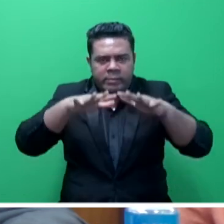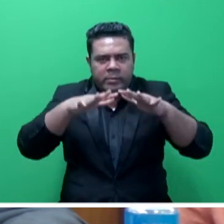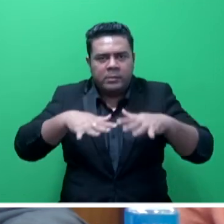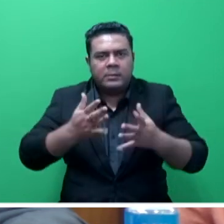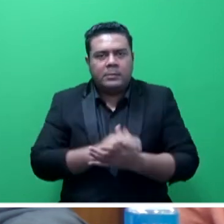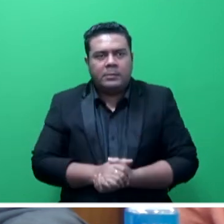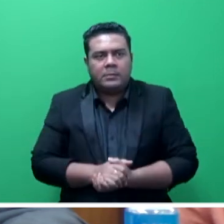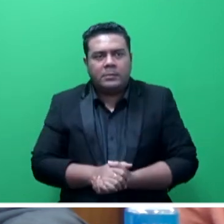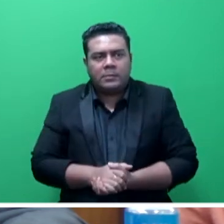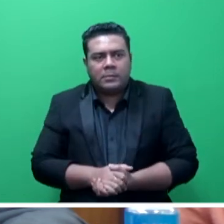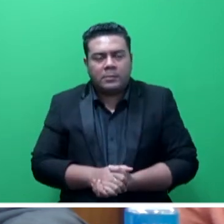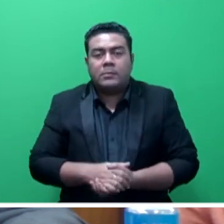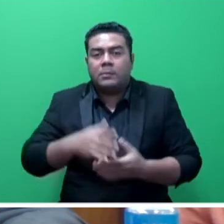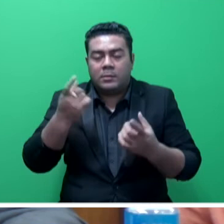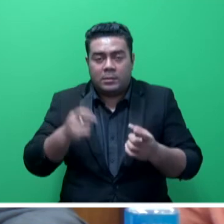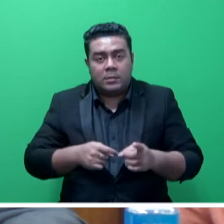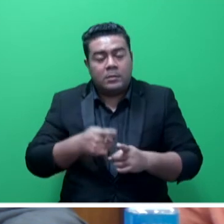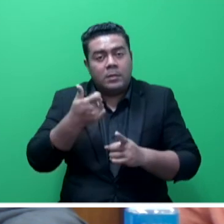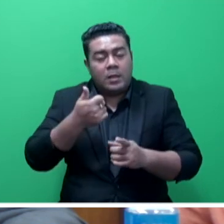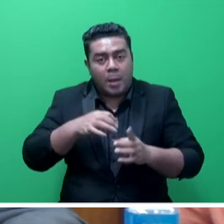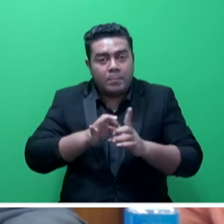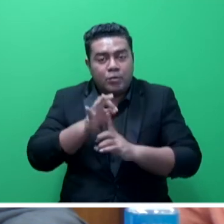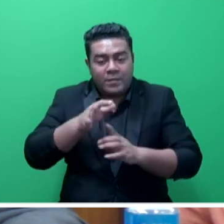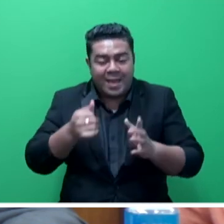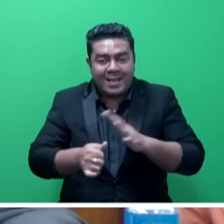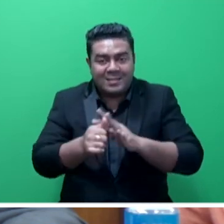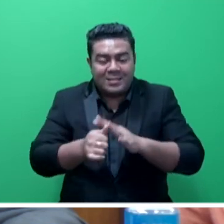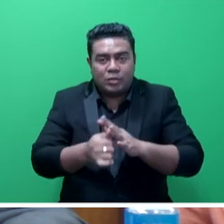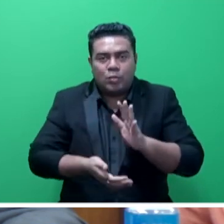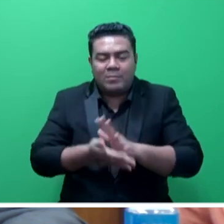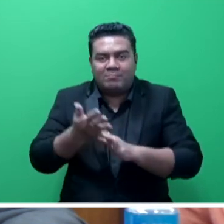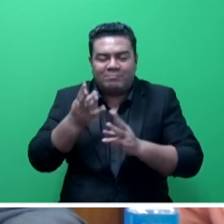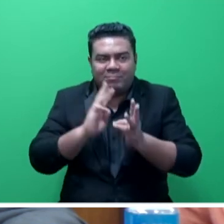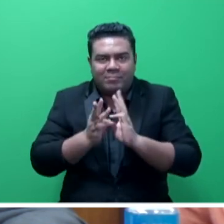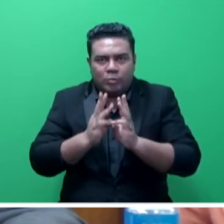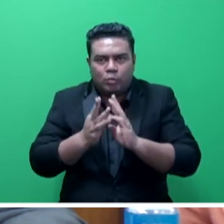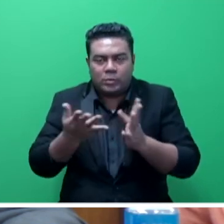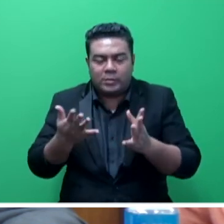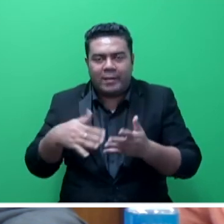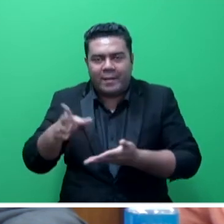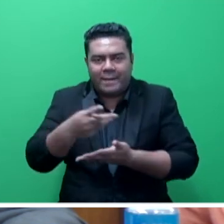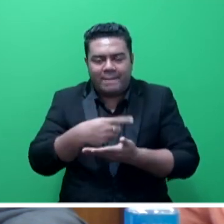sir, is the improved access to hydrometeorological data and